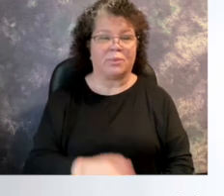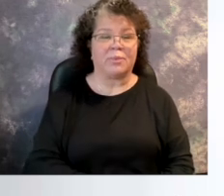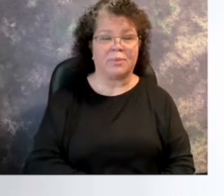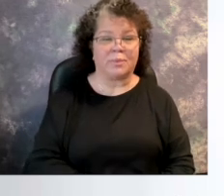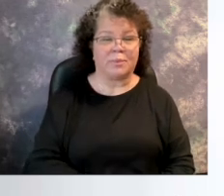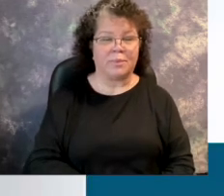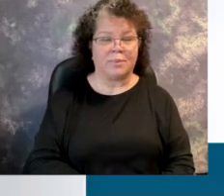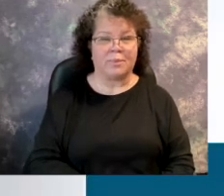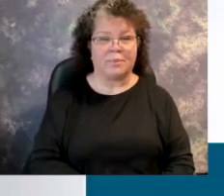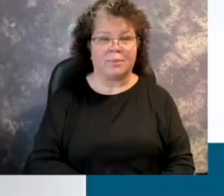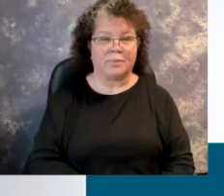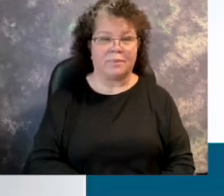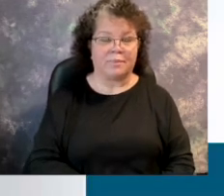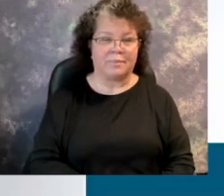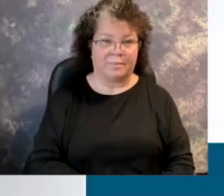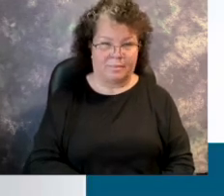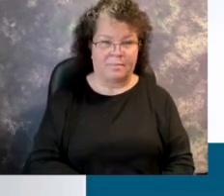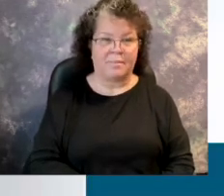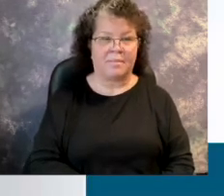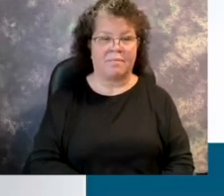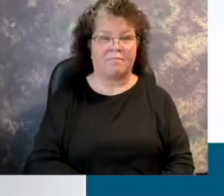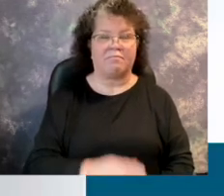Next slide, please.